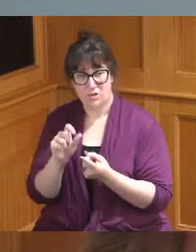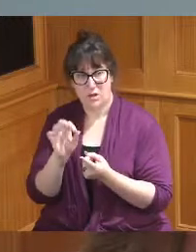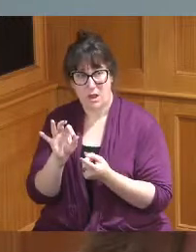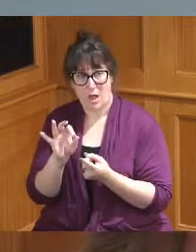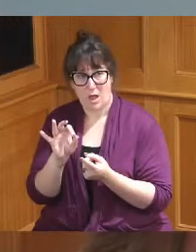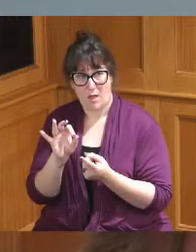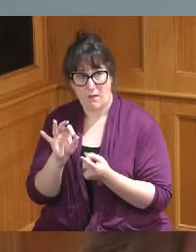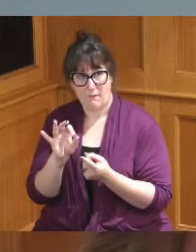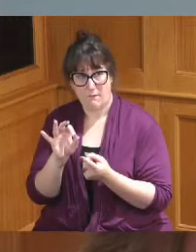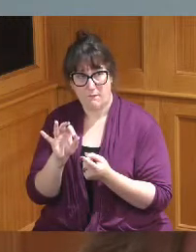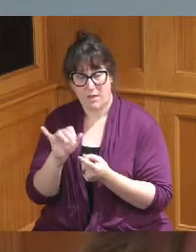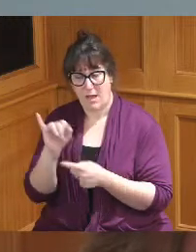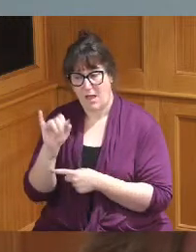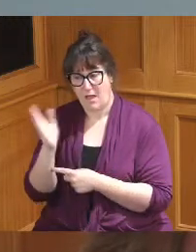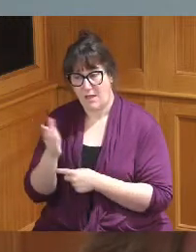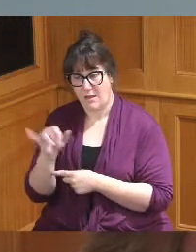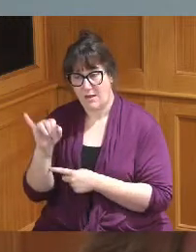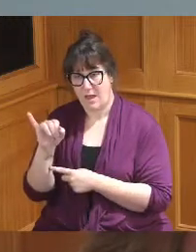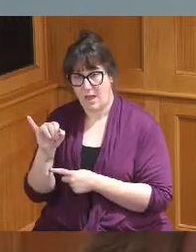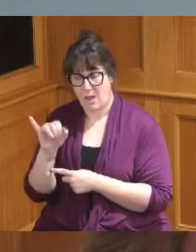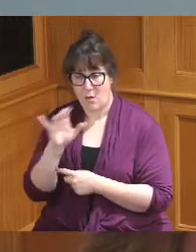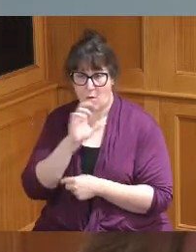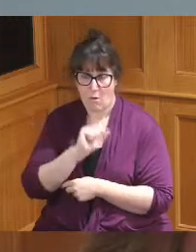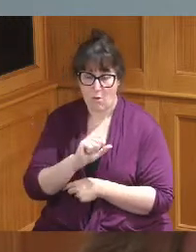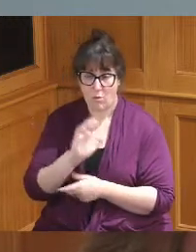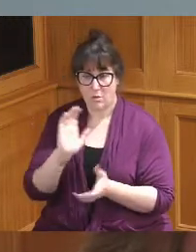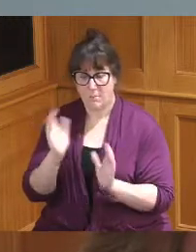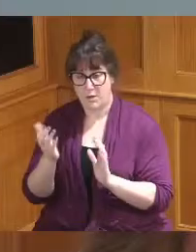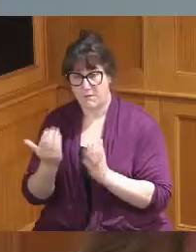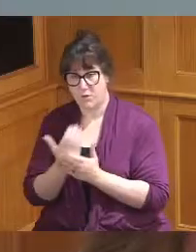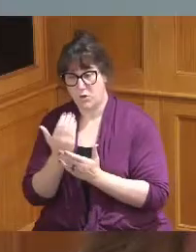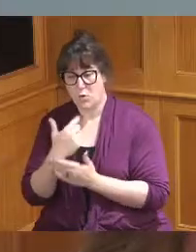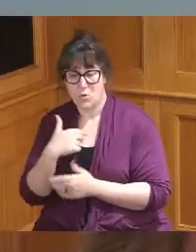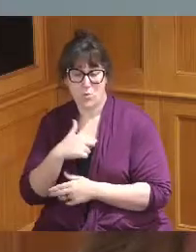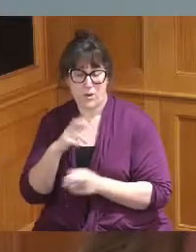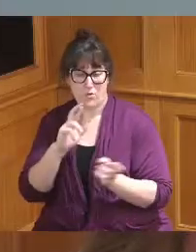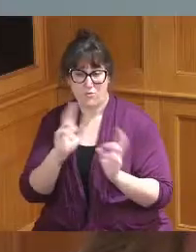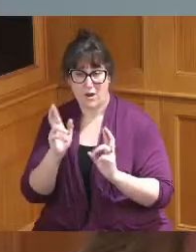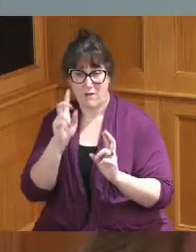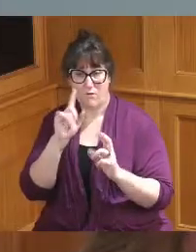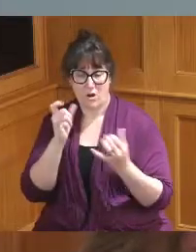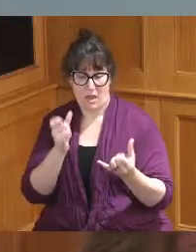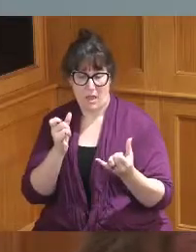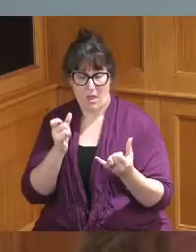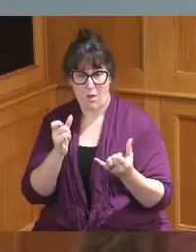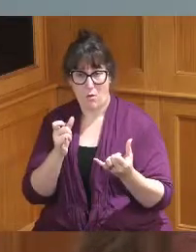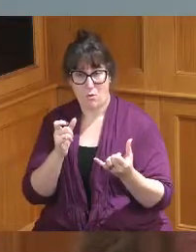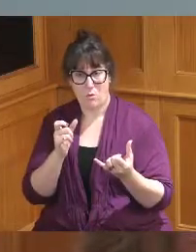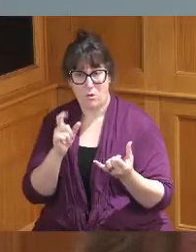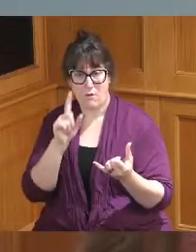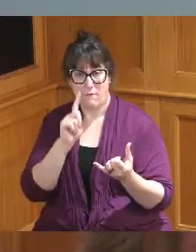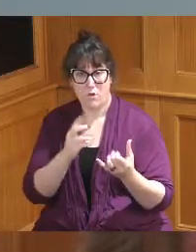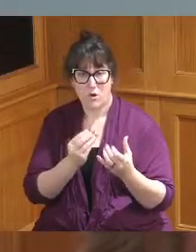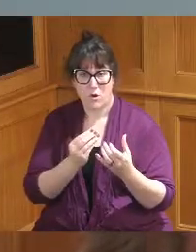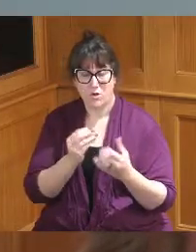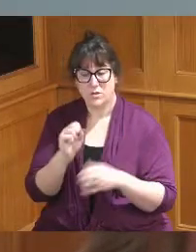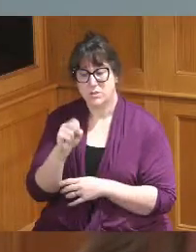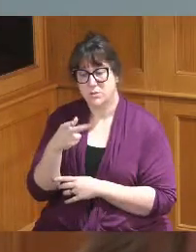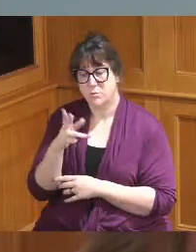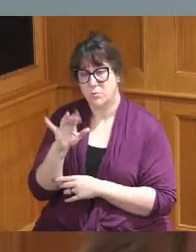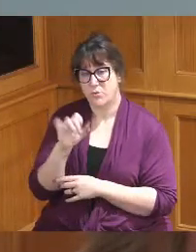old flow, INI versus new flow, we're ready to start that right now. And for those two, for Springdale